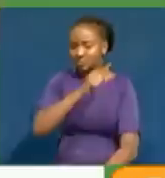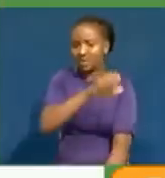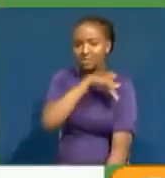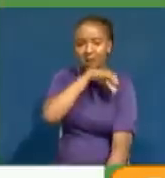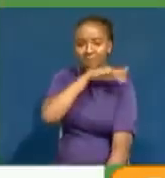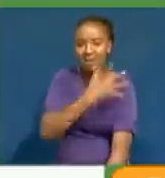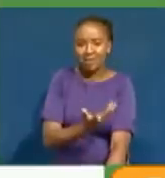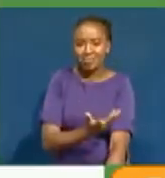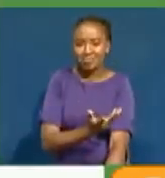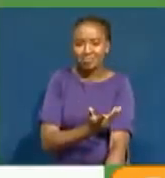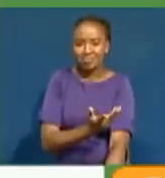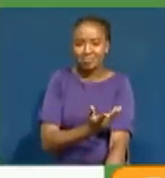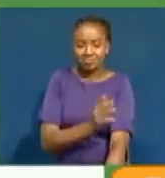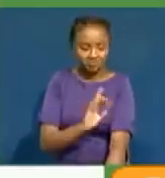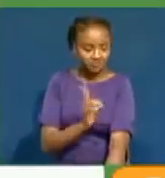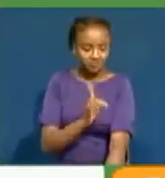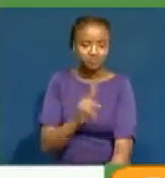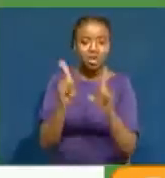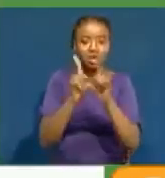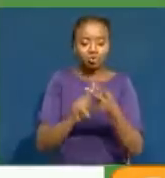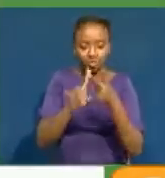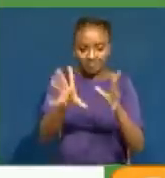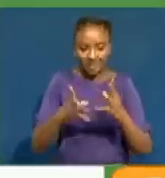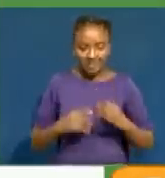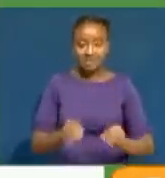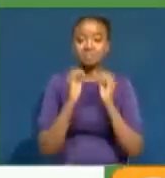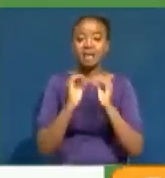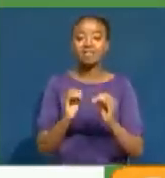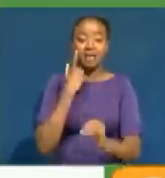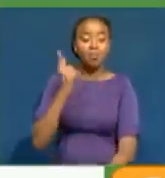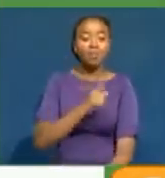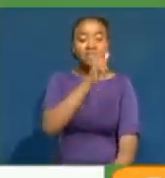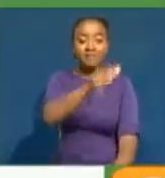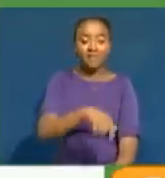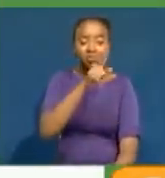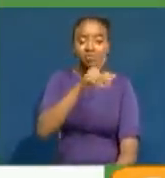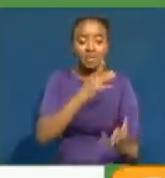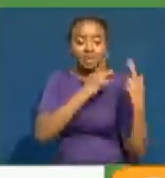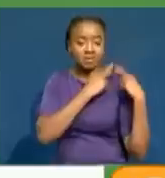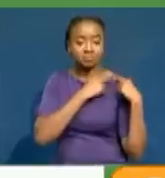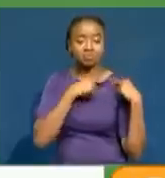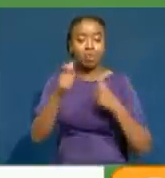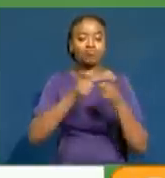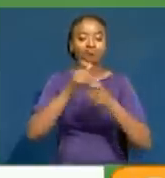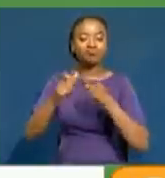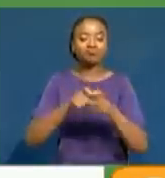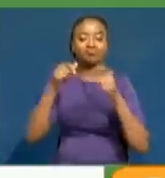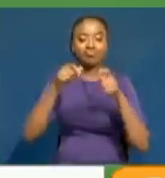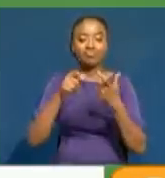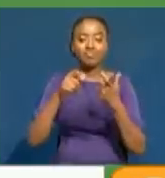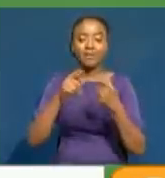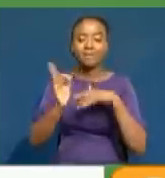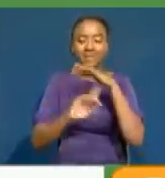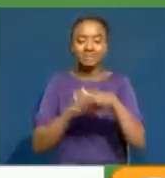our competitors. It is also unacceptable for the person in charge of the entire police force in Kenya,